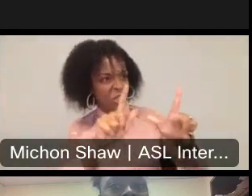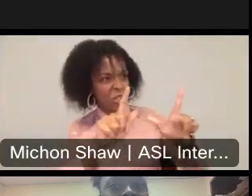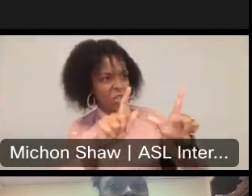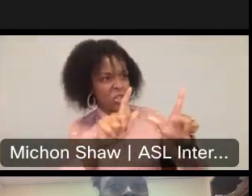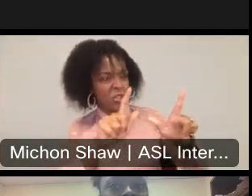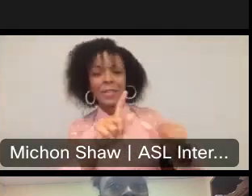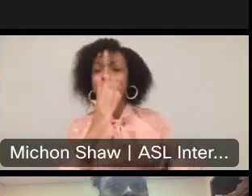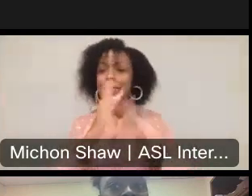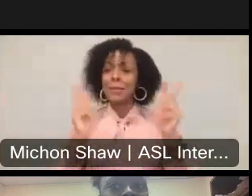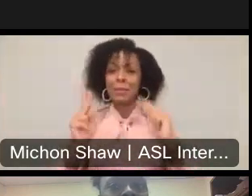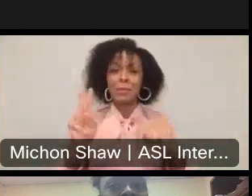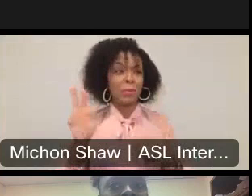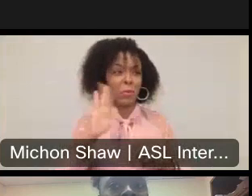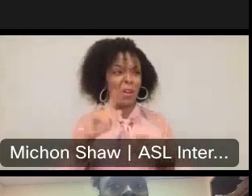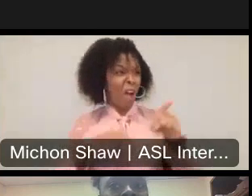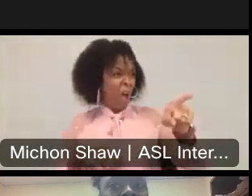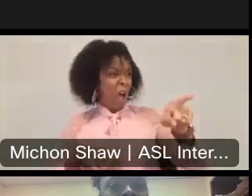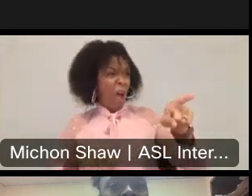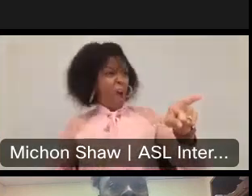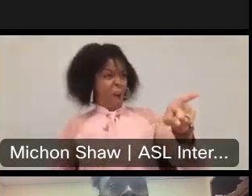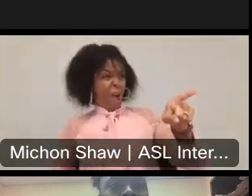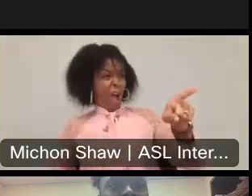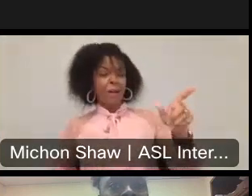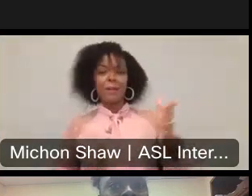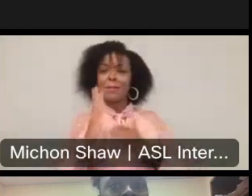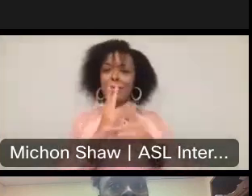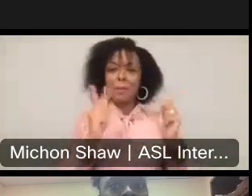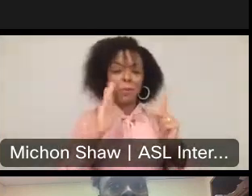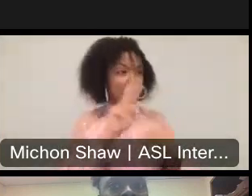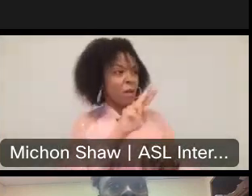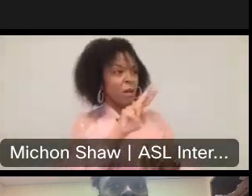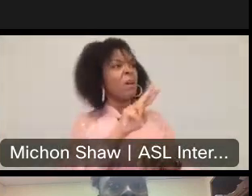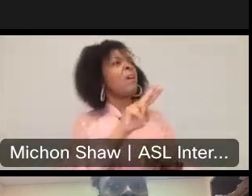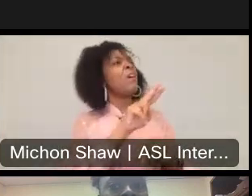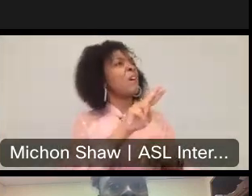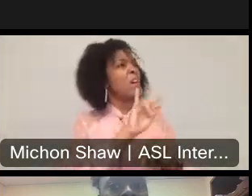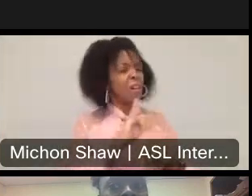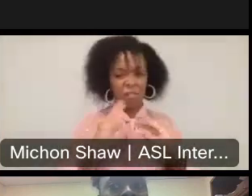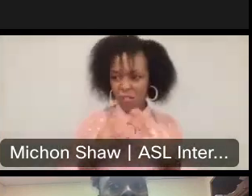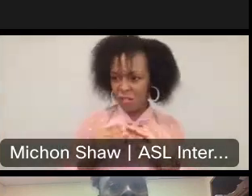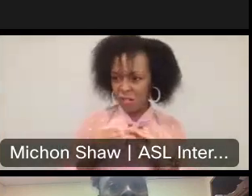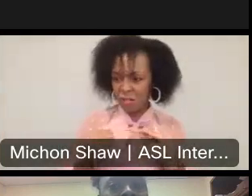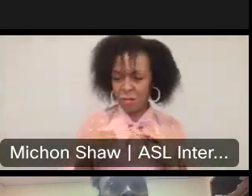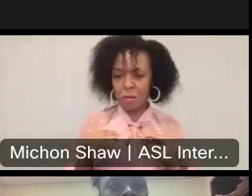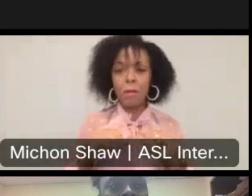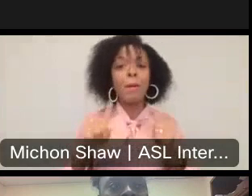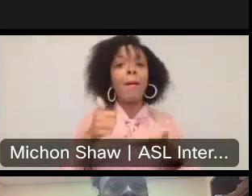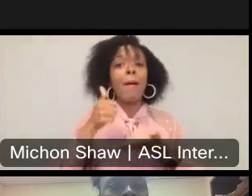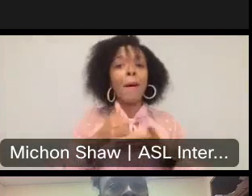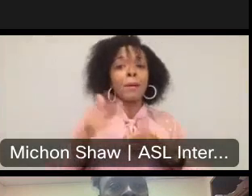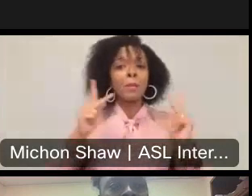their head. But what it does is awaken their consciousness is that,